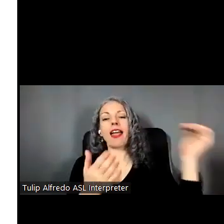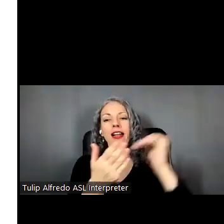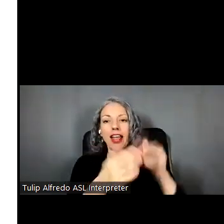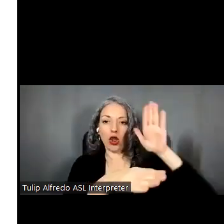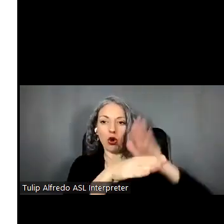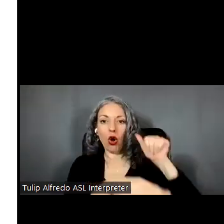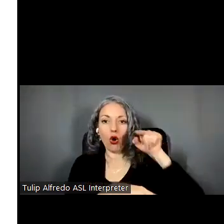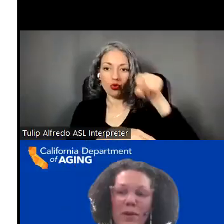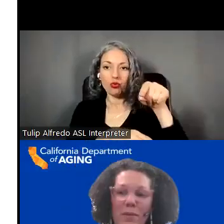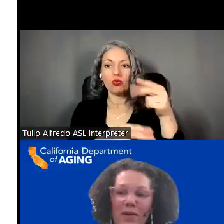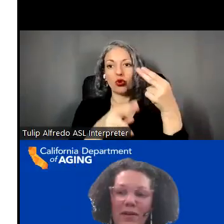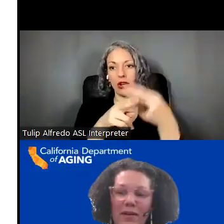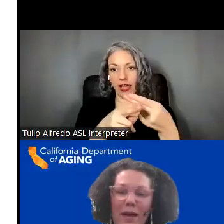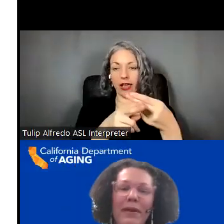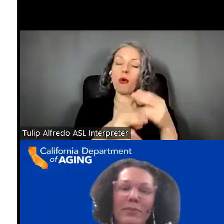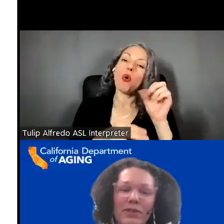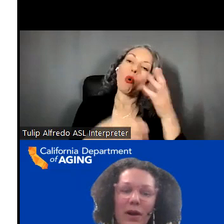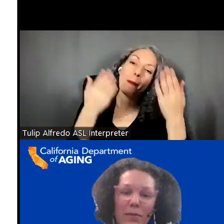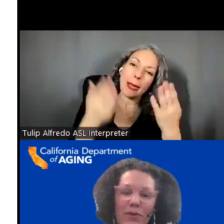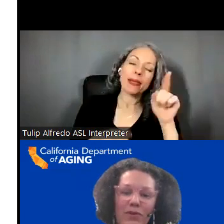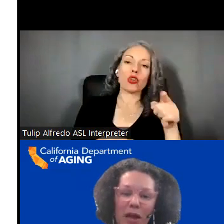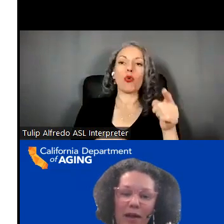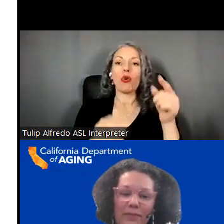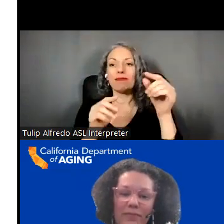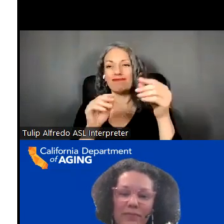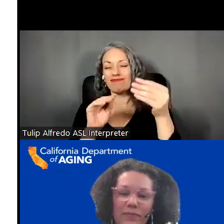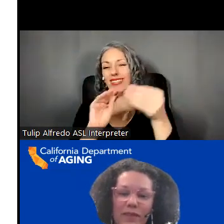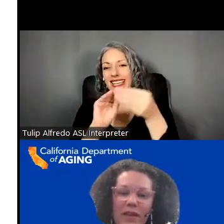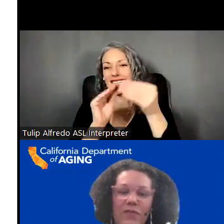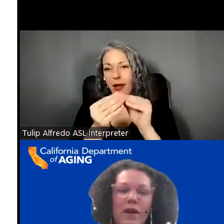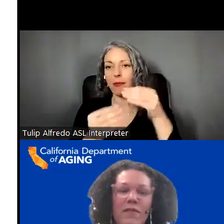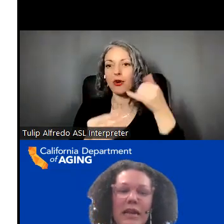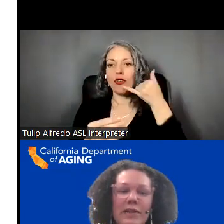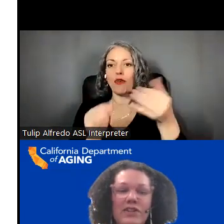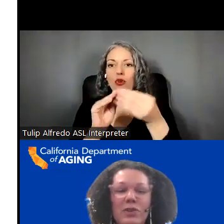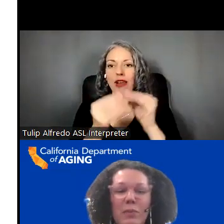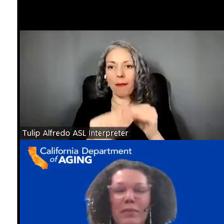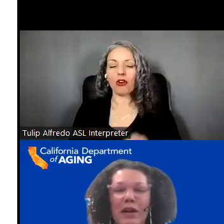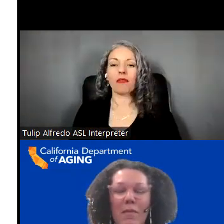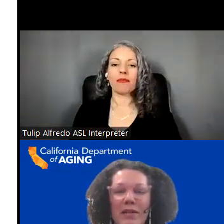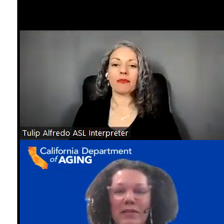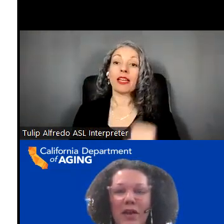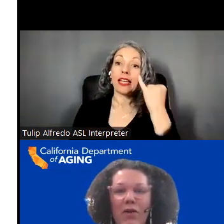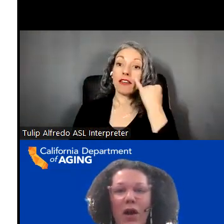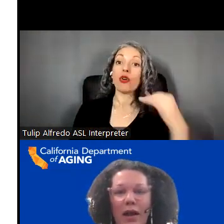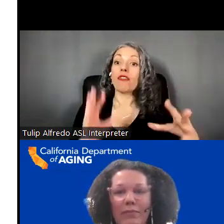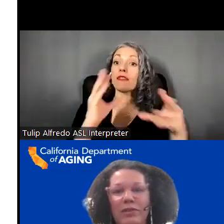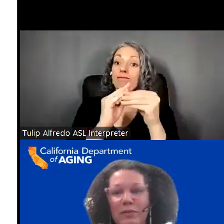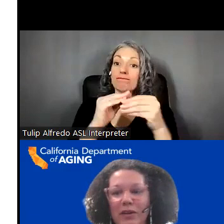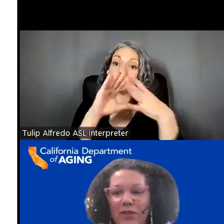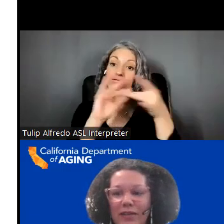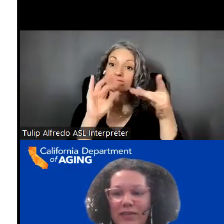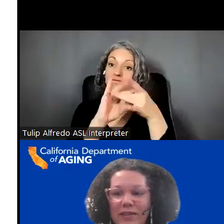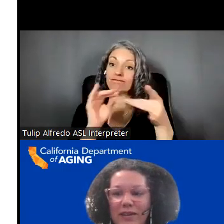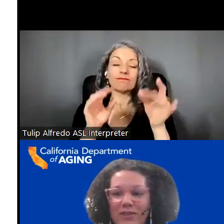or the last 4 digits of your phone number and be able to unmute your line. If you have any additional public comments that are not able